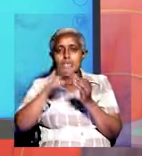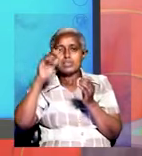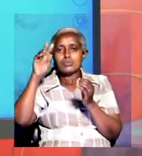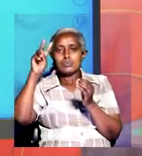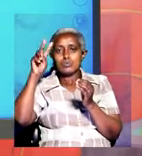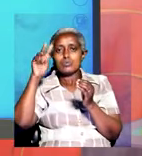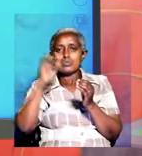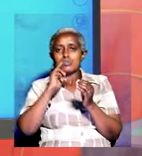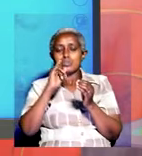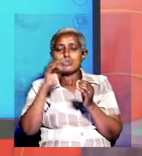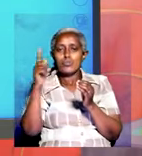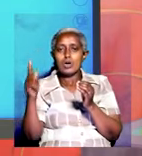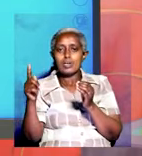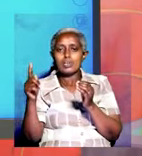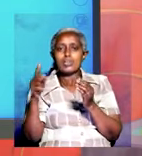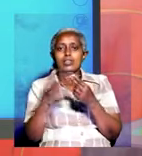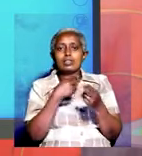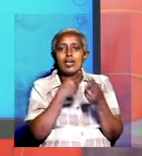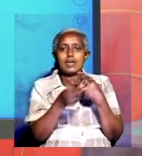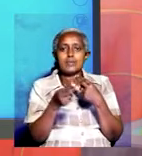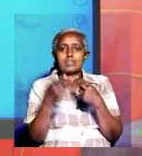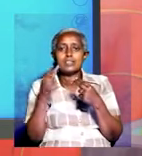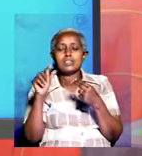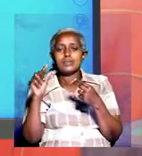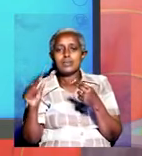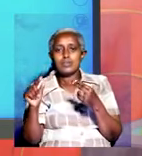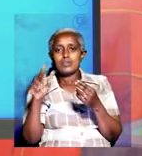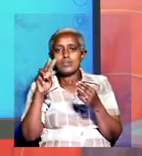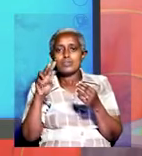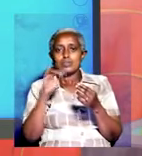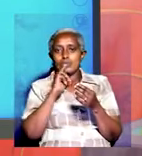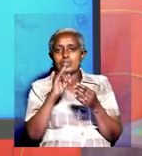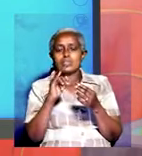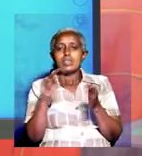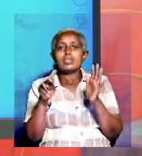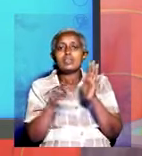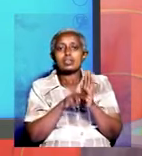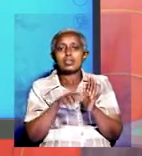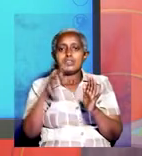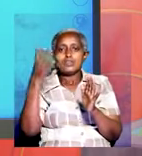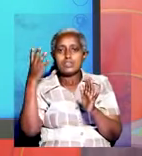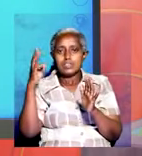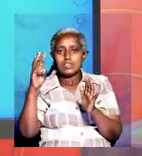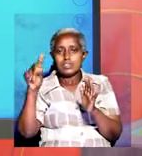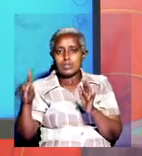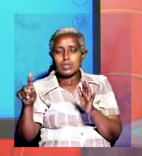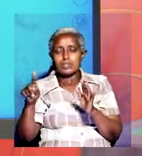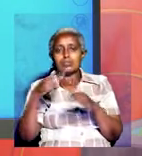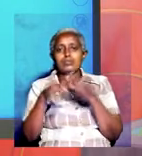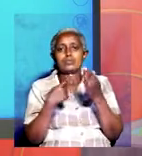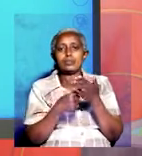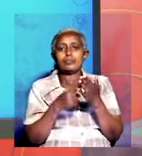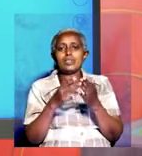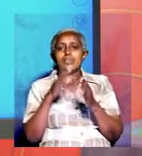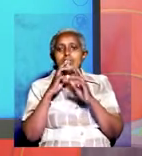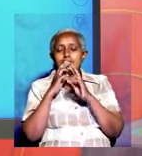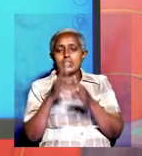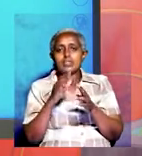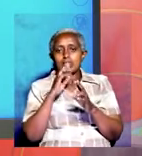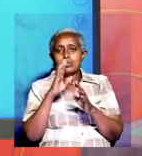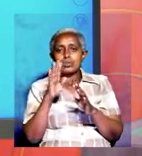2 is 1 times the minor of 2 is -61. So the answer will